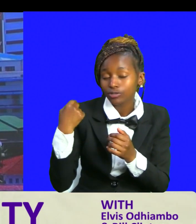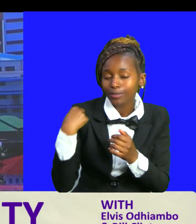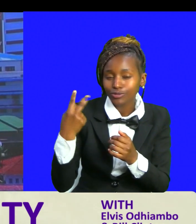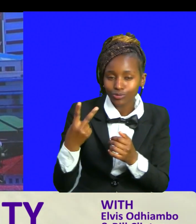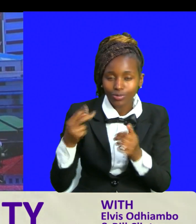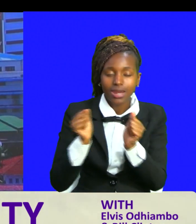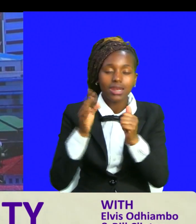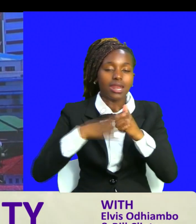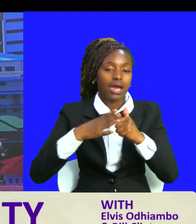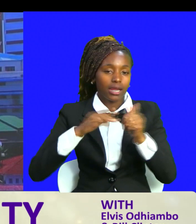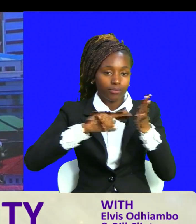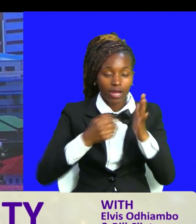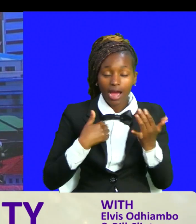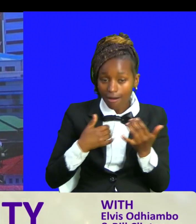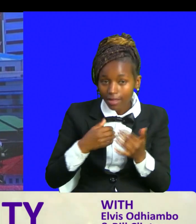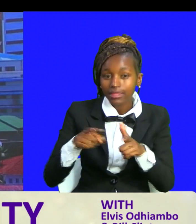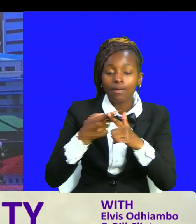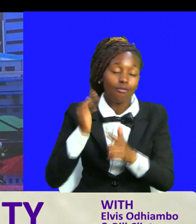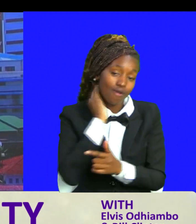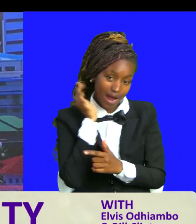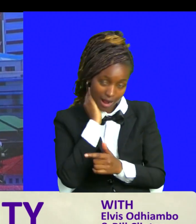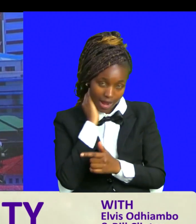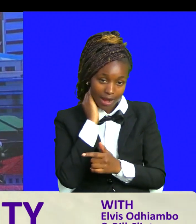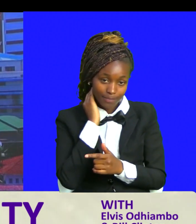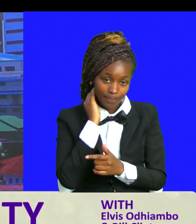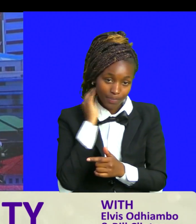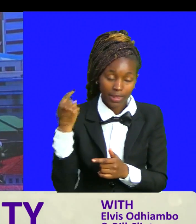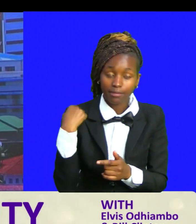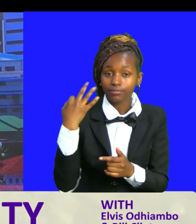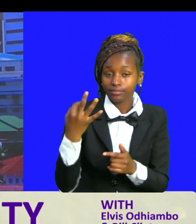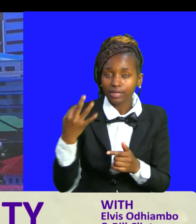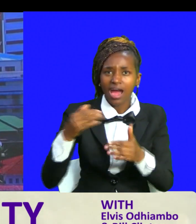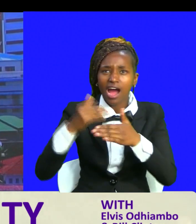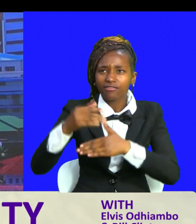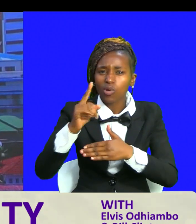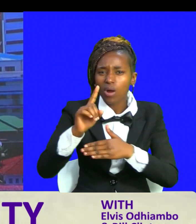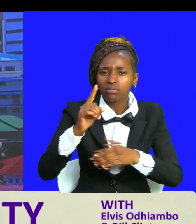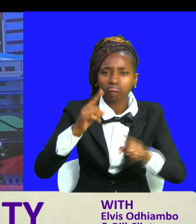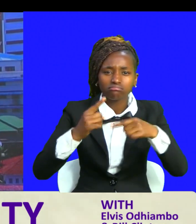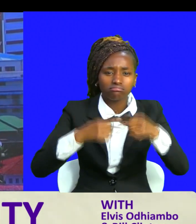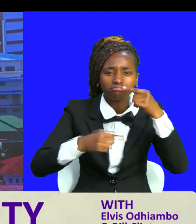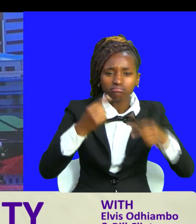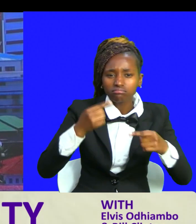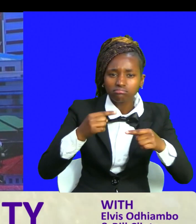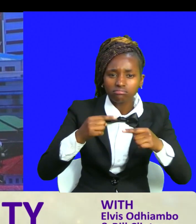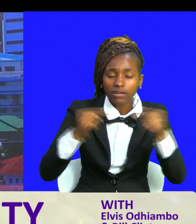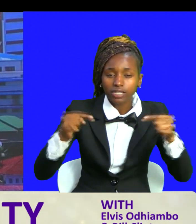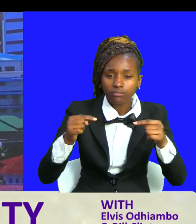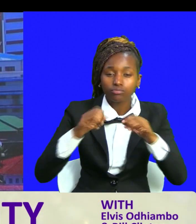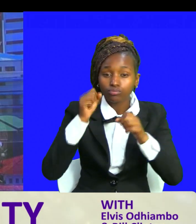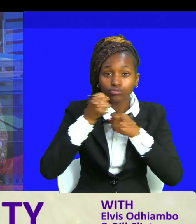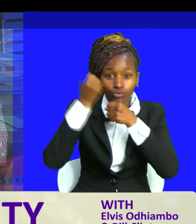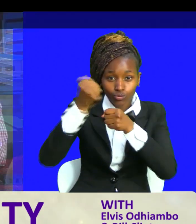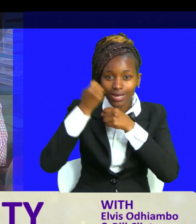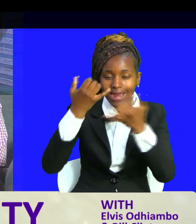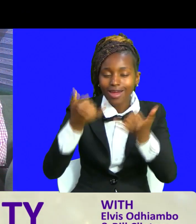third place. They came back to the top 4 after a 1-0 win over Nzoia Sugar over the weekend. Then we have KCB, who also came back to